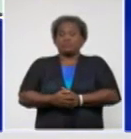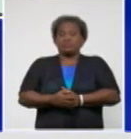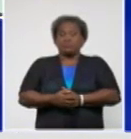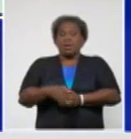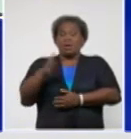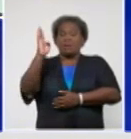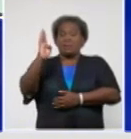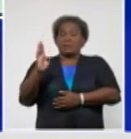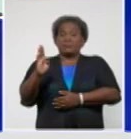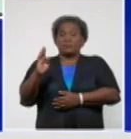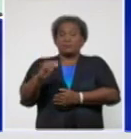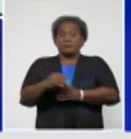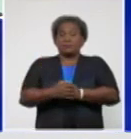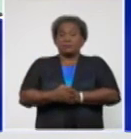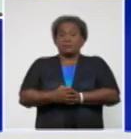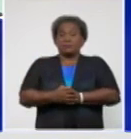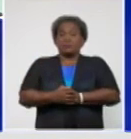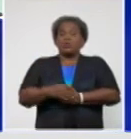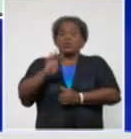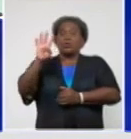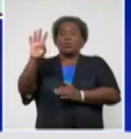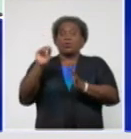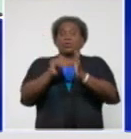1,051,874 cases and